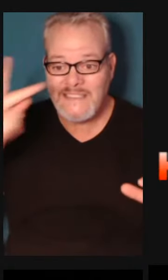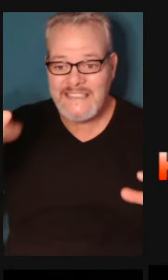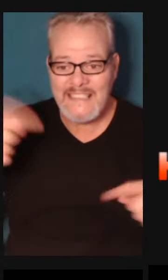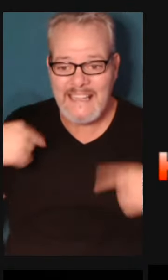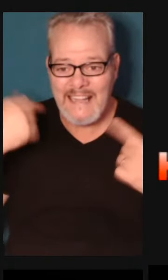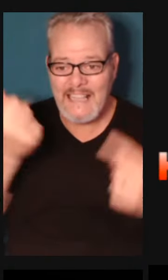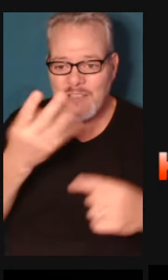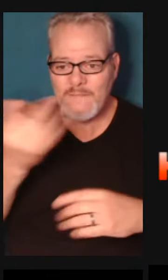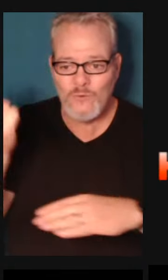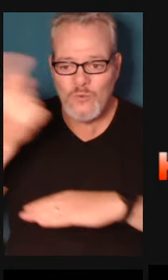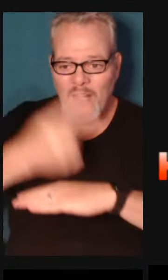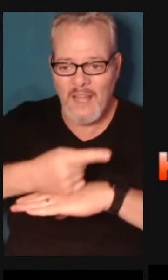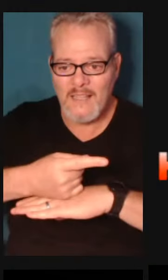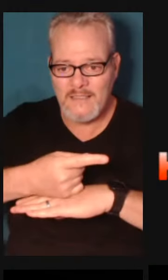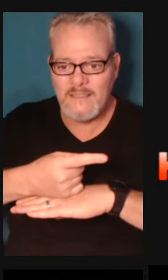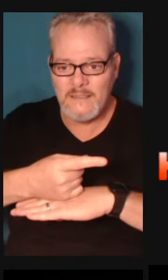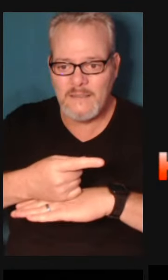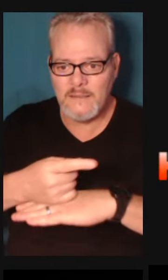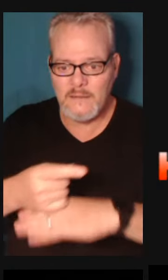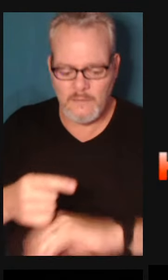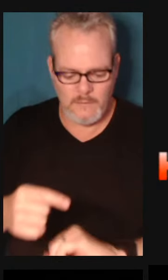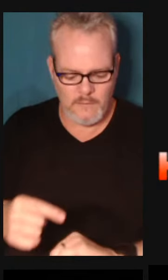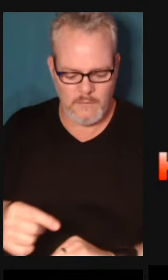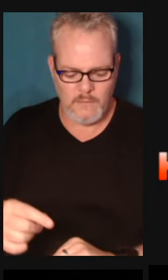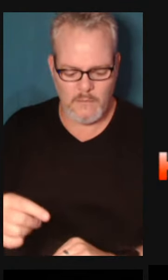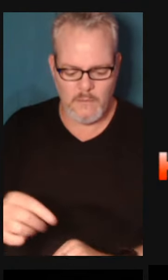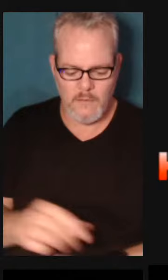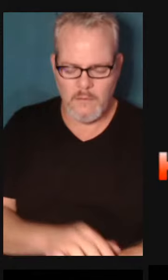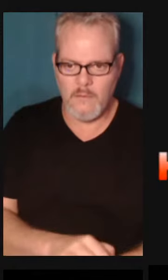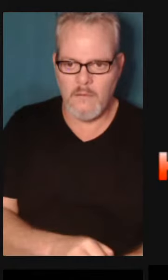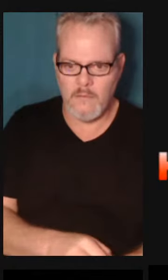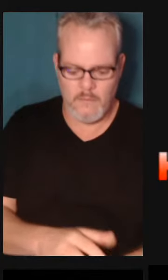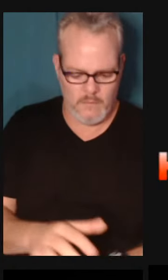here. Oh, is that it?